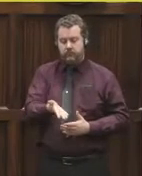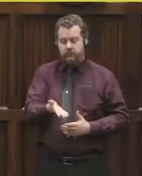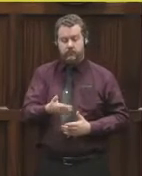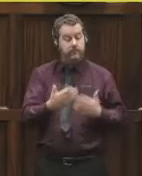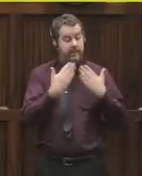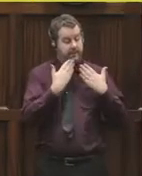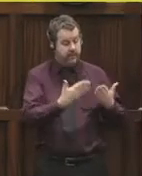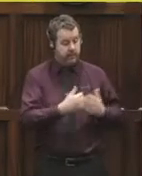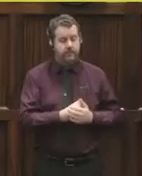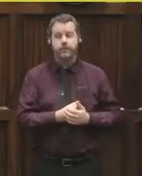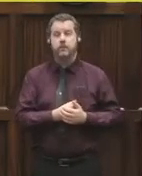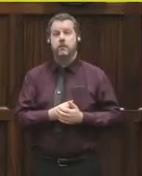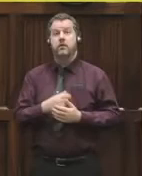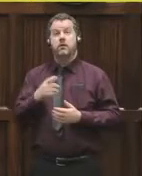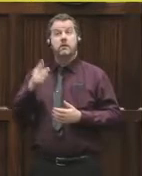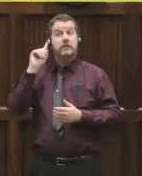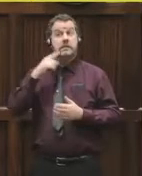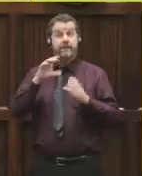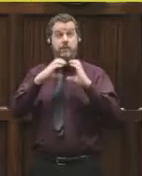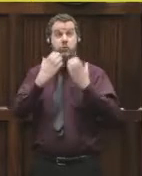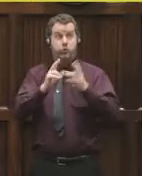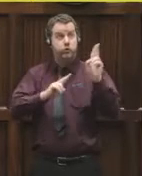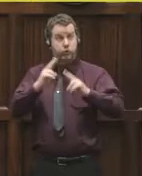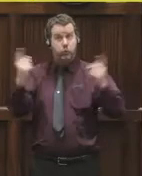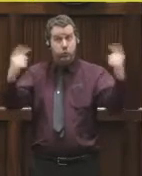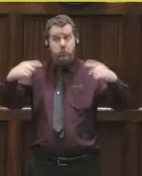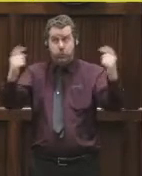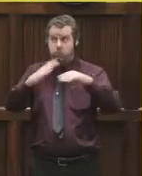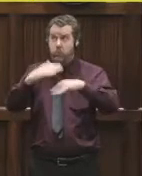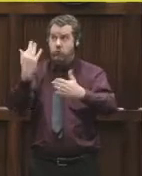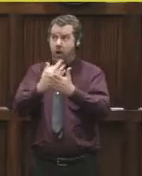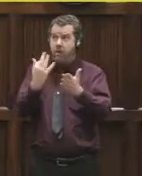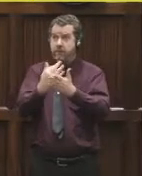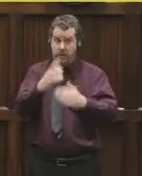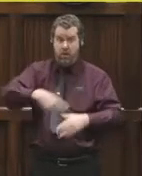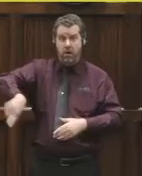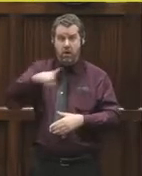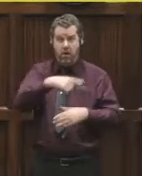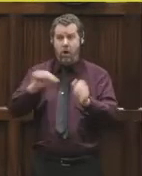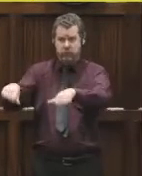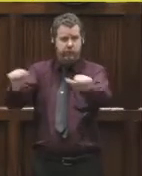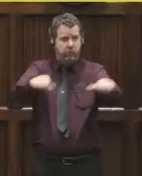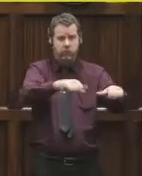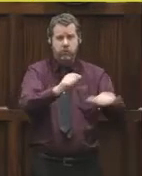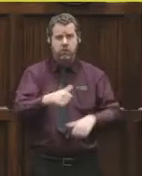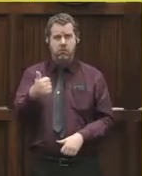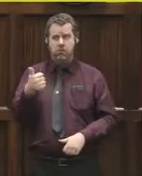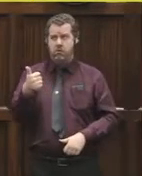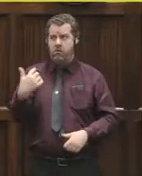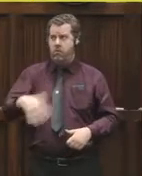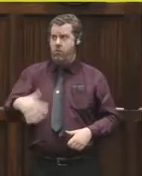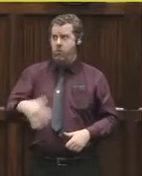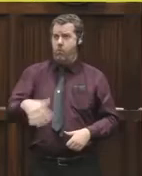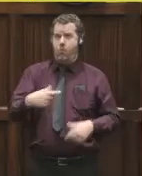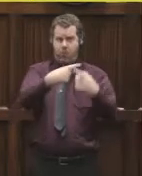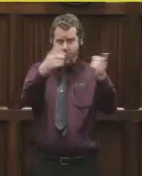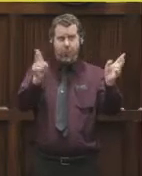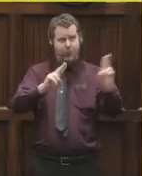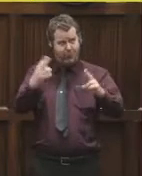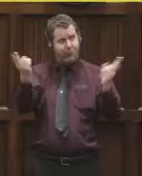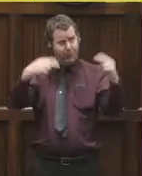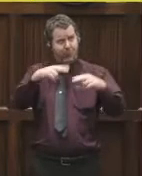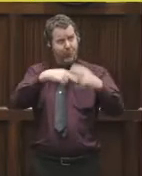The deaf community should possibly come to visit us more often if such unanimity can be made to break out. Minister, can I